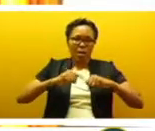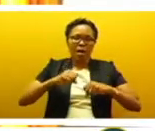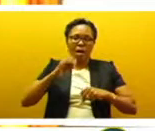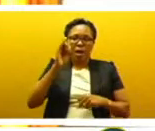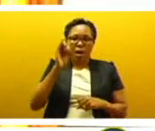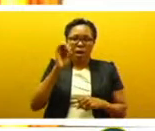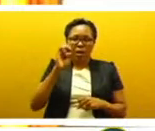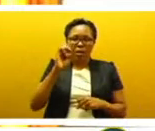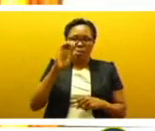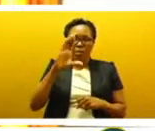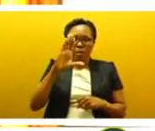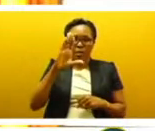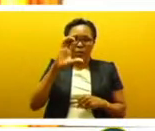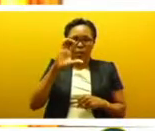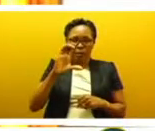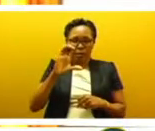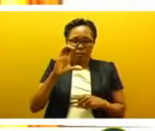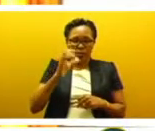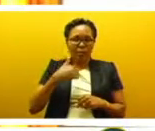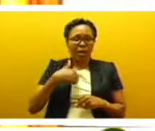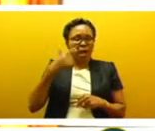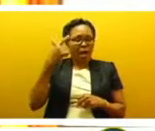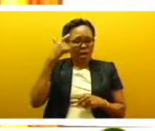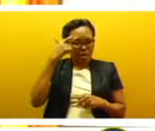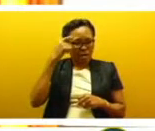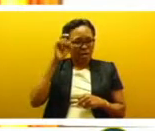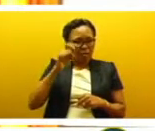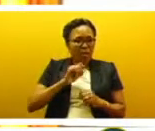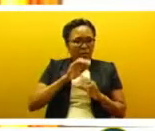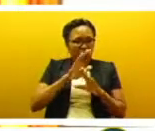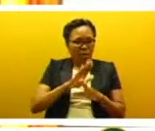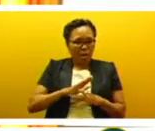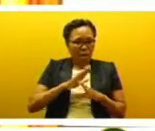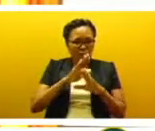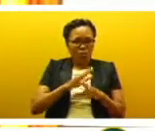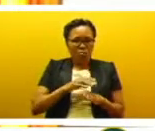Iebc, I think should be taken with a pinch of salt, because